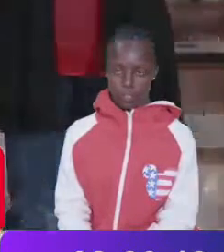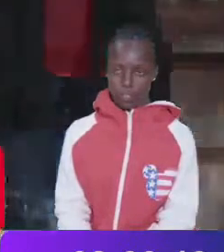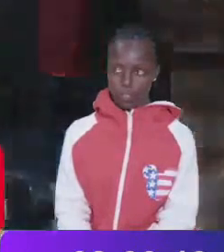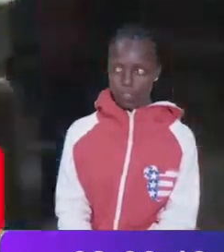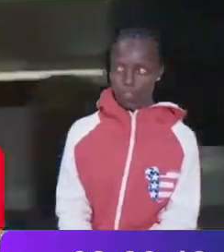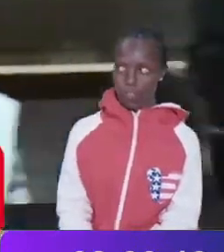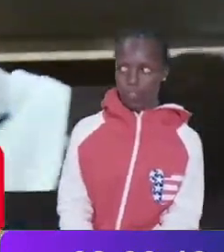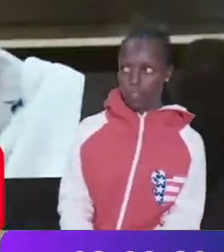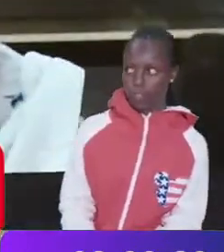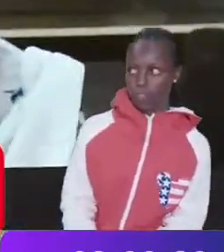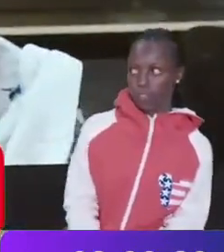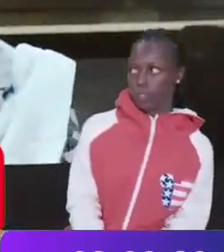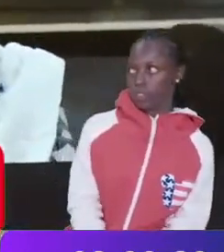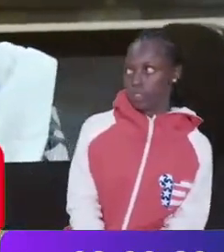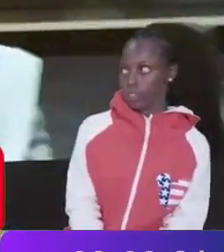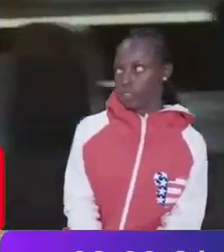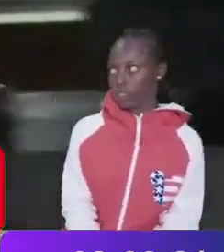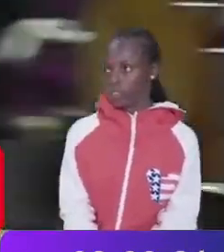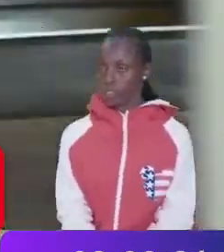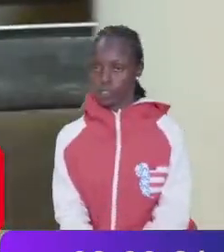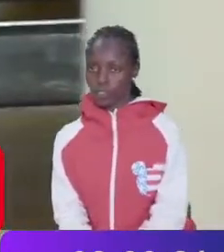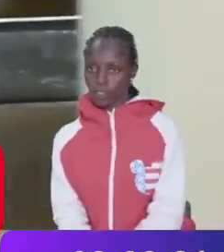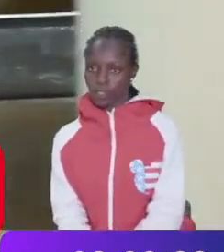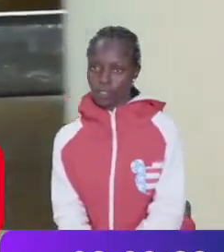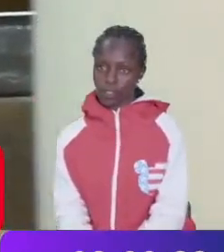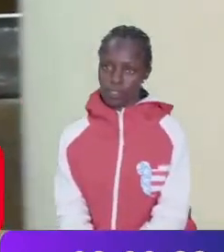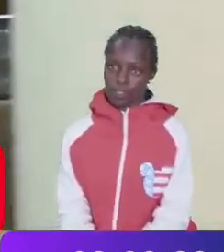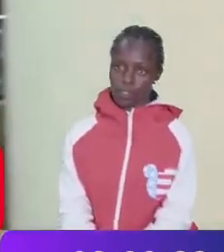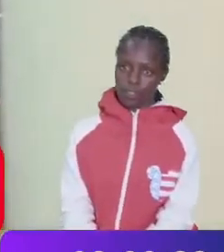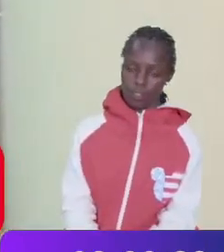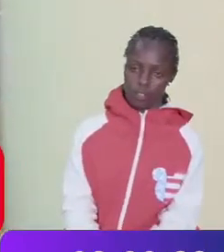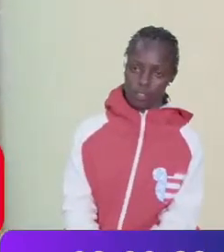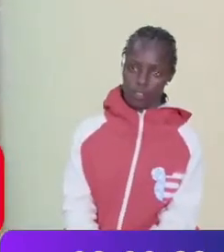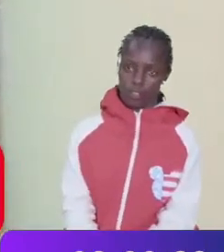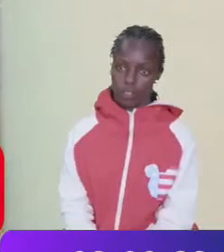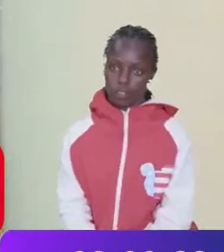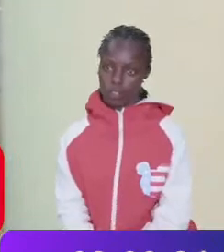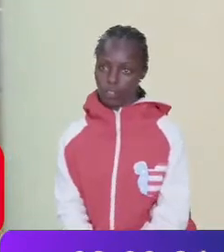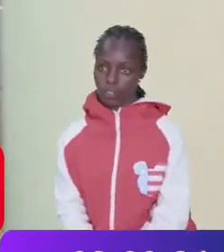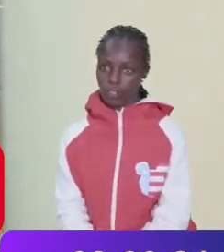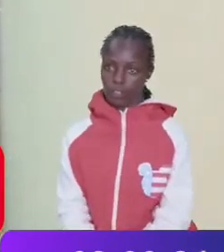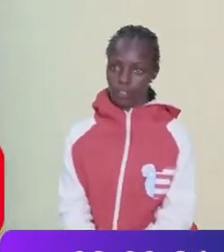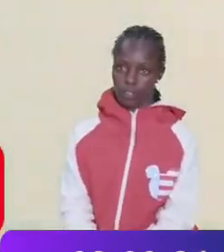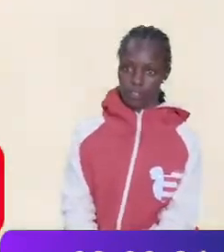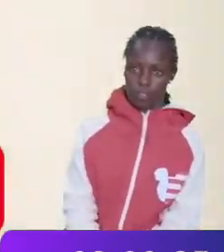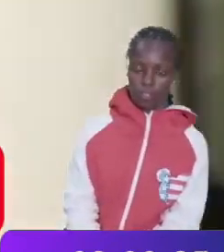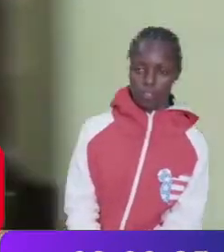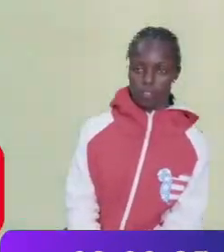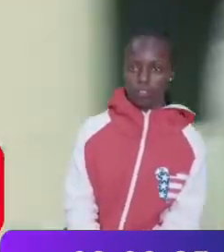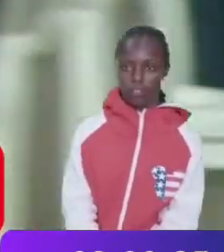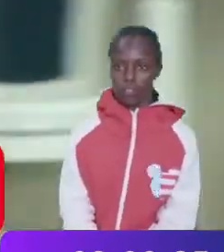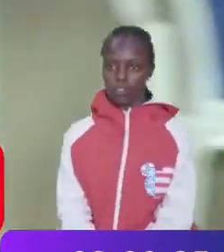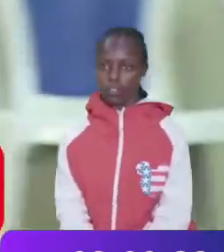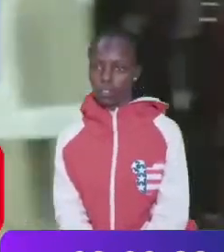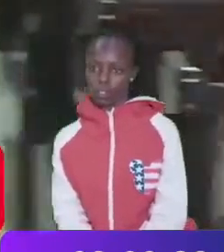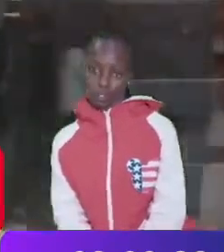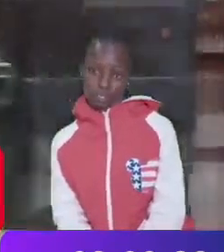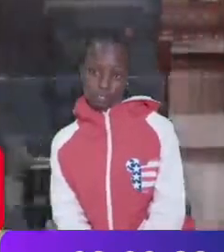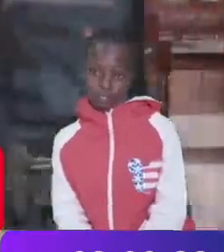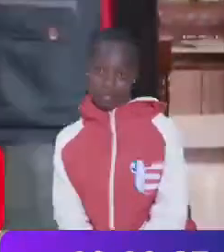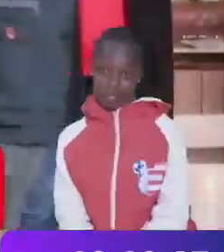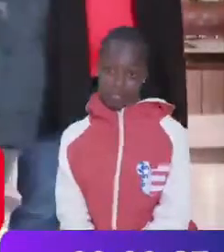Amaya, Skuba, Nikke, Mele, Ako. To Amasa, Mehe, Wana, Wewe. We pray, Jehovah Lord, God, I'm on my Father. Are you going to forgive?